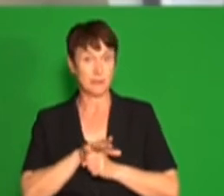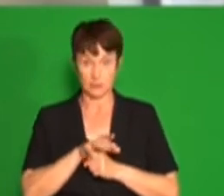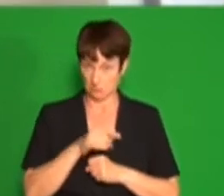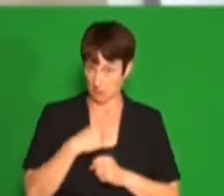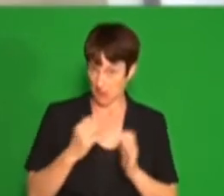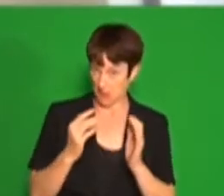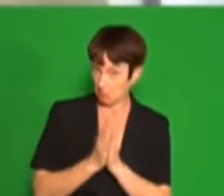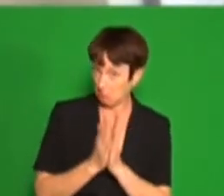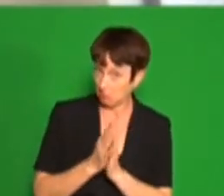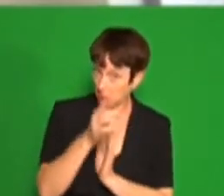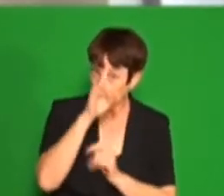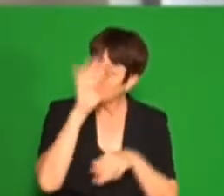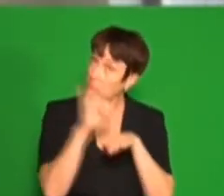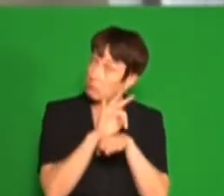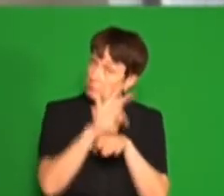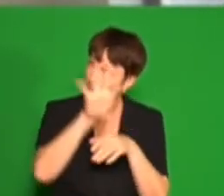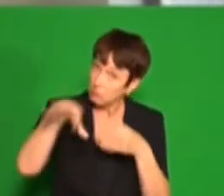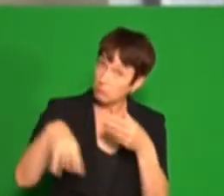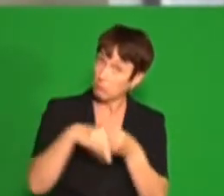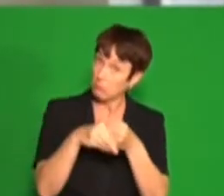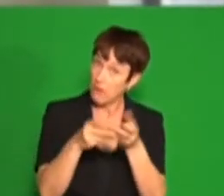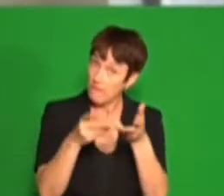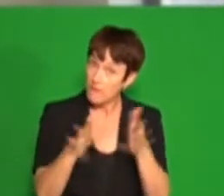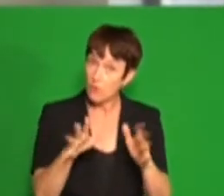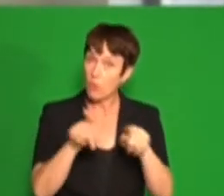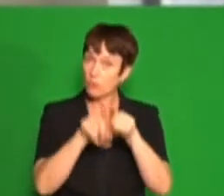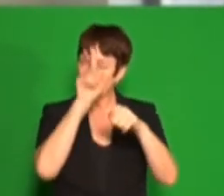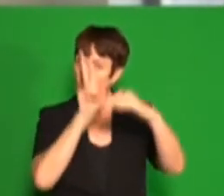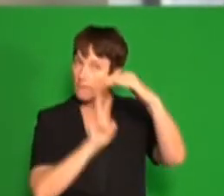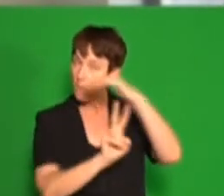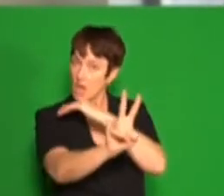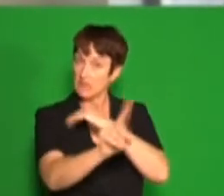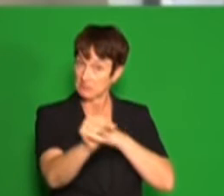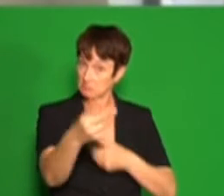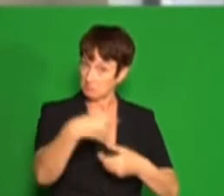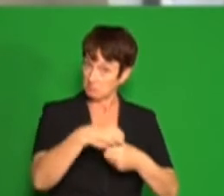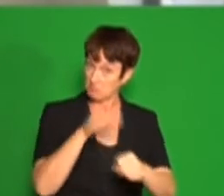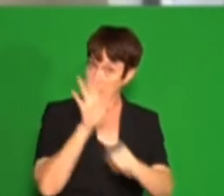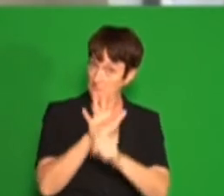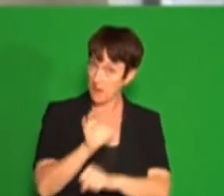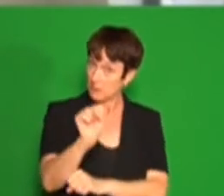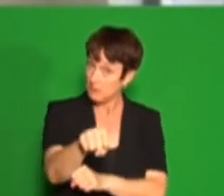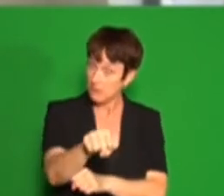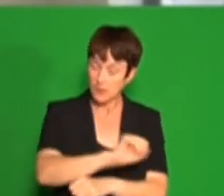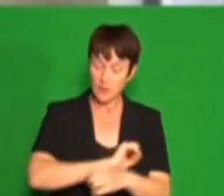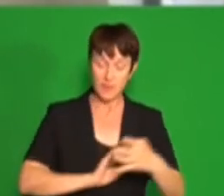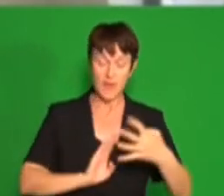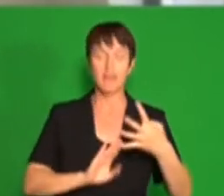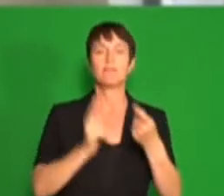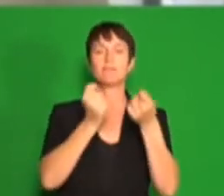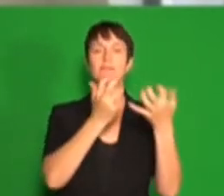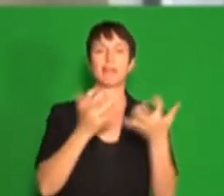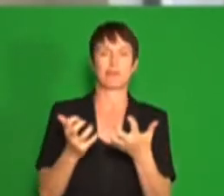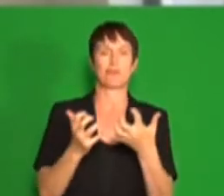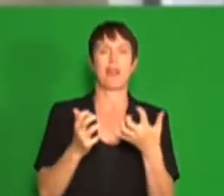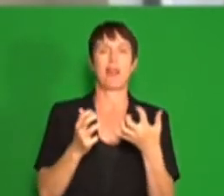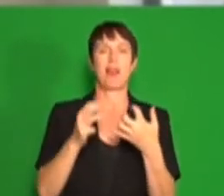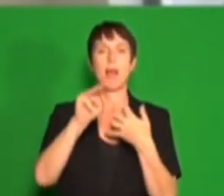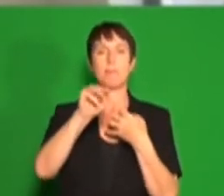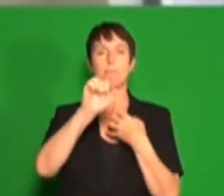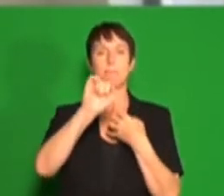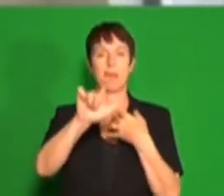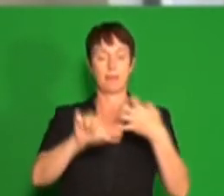outlook and your forecasting? And then a last question from Claire Bissiker from the Financial Mail. To what